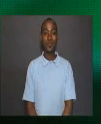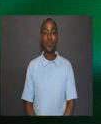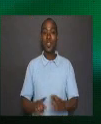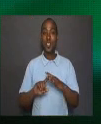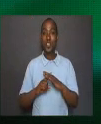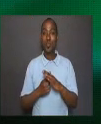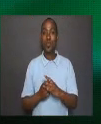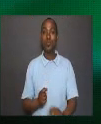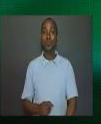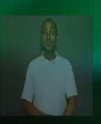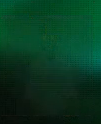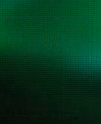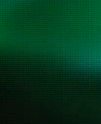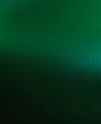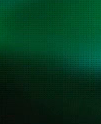Begin.